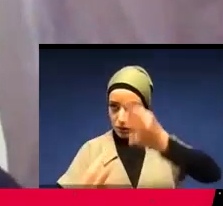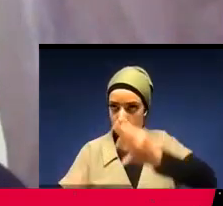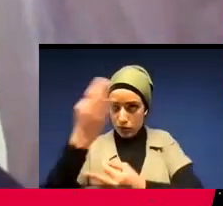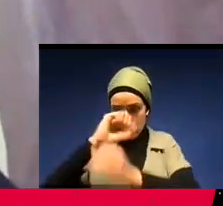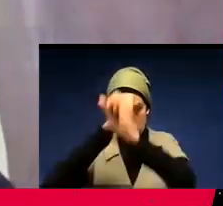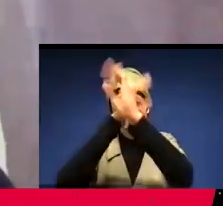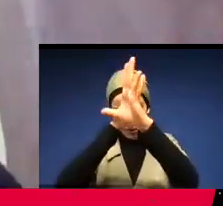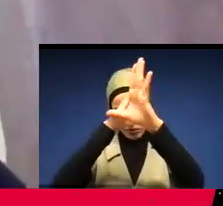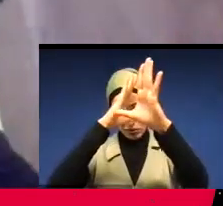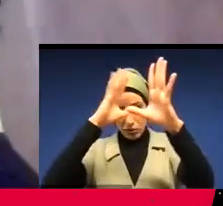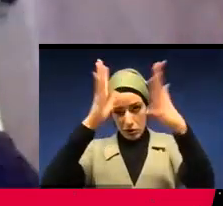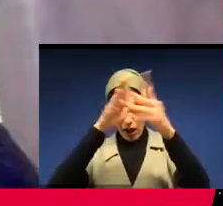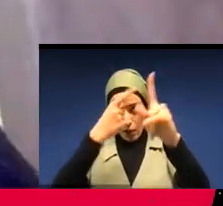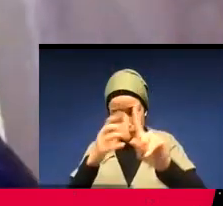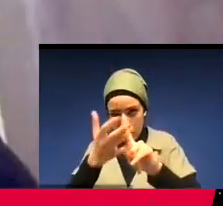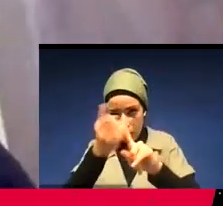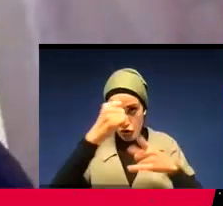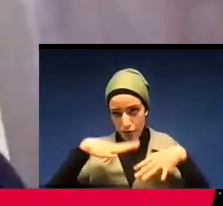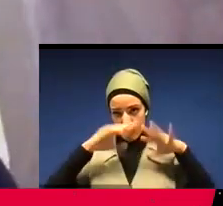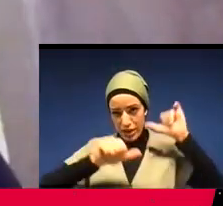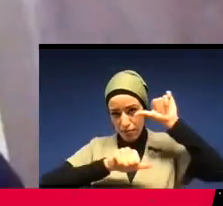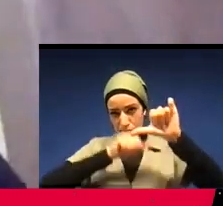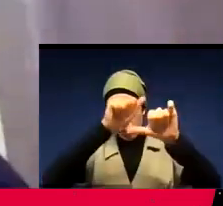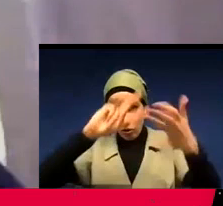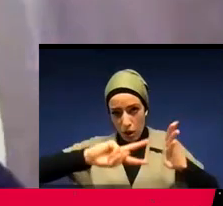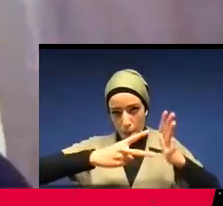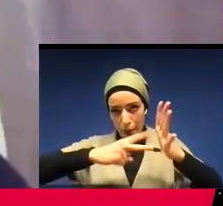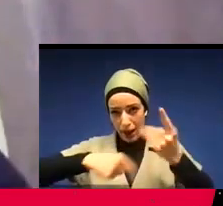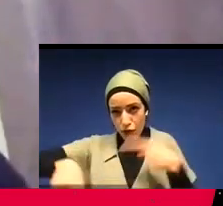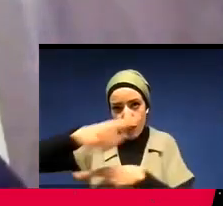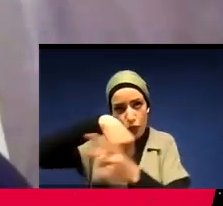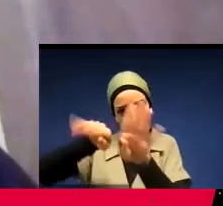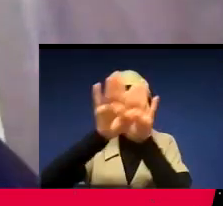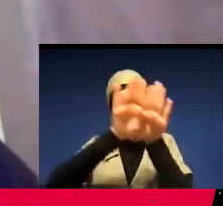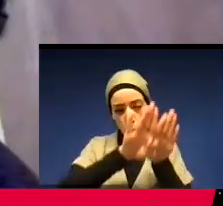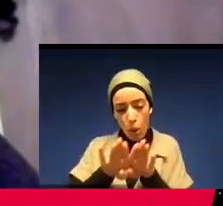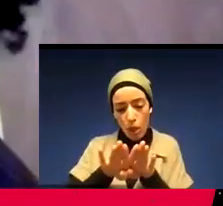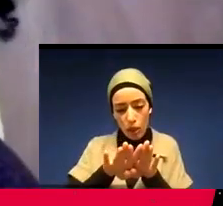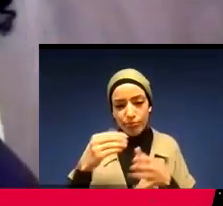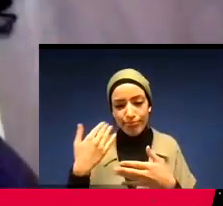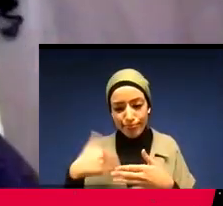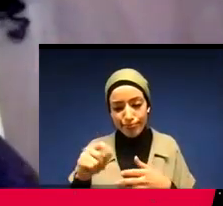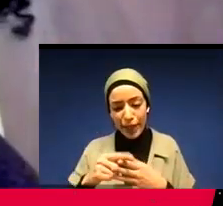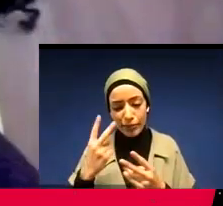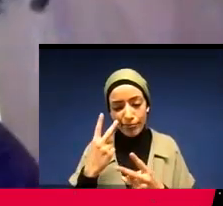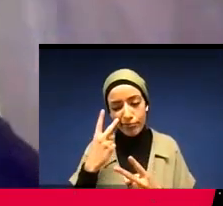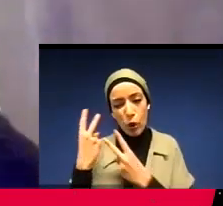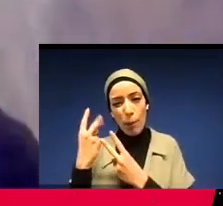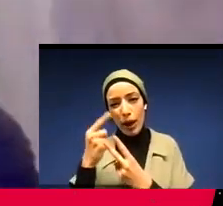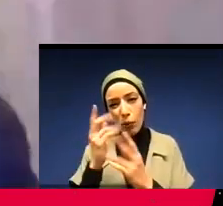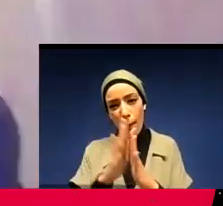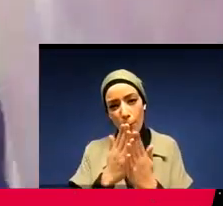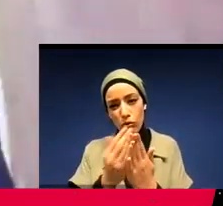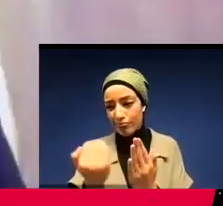to conceptualizing frameworks for achieving liberation and freedom for us all. It's kind of Socratic in nature. I